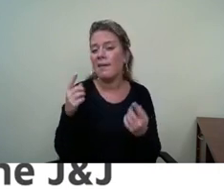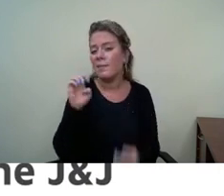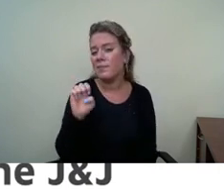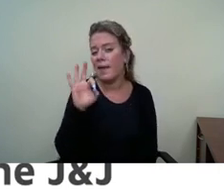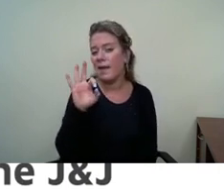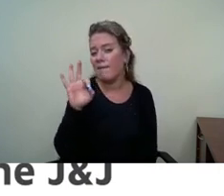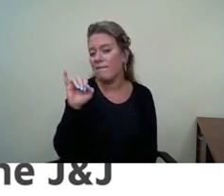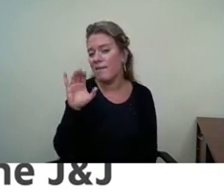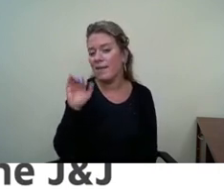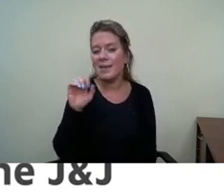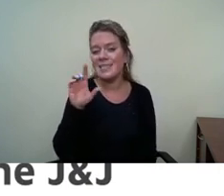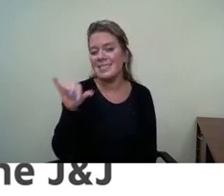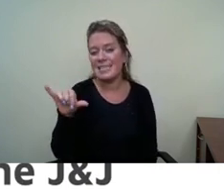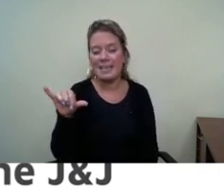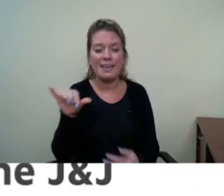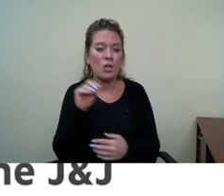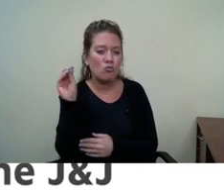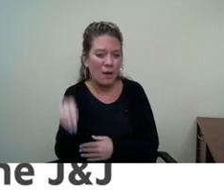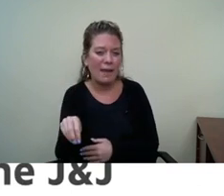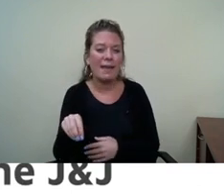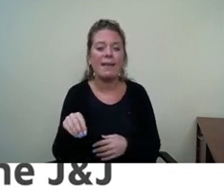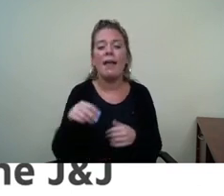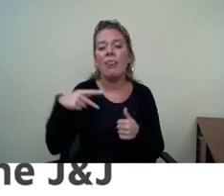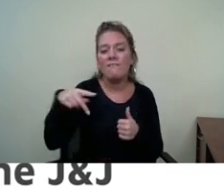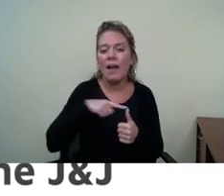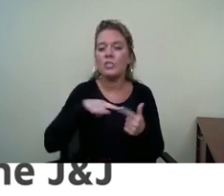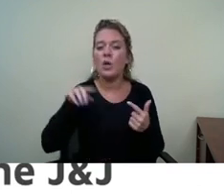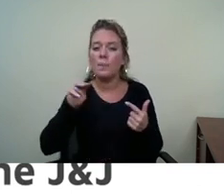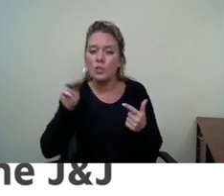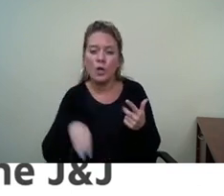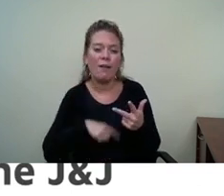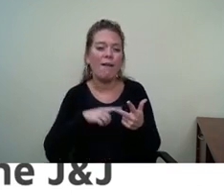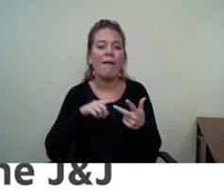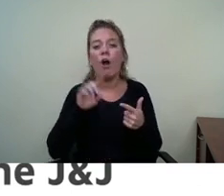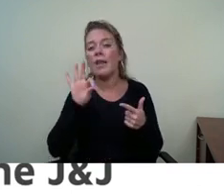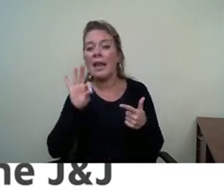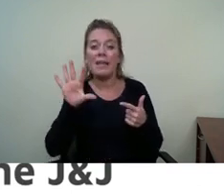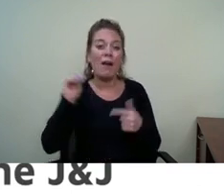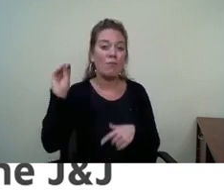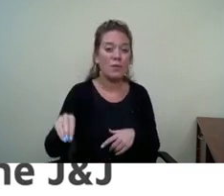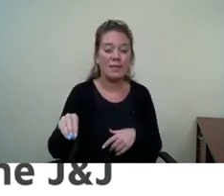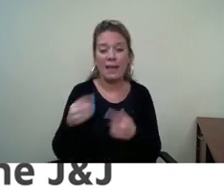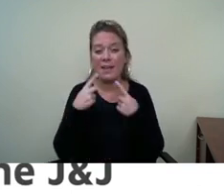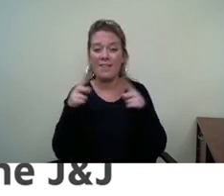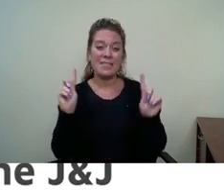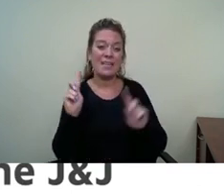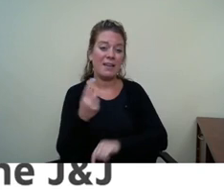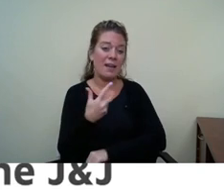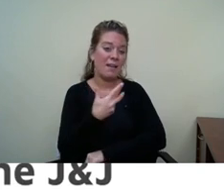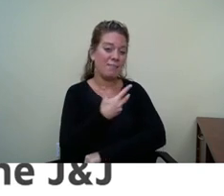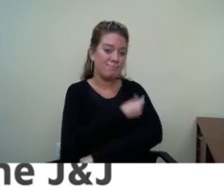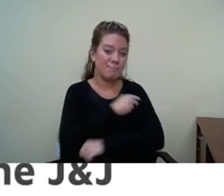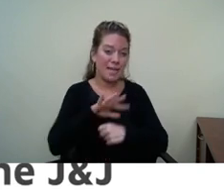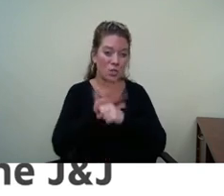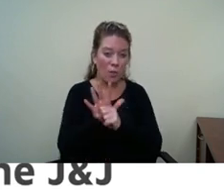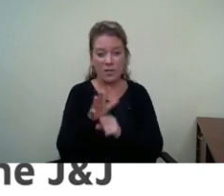heard that the Pfizer and Moderna vaccines are 95% effective against COVID, and the J&J vaccine,